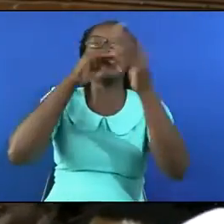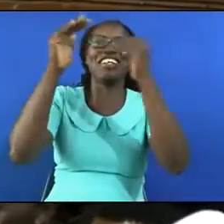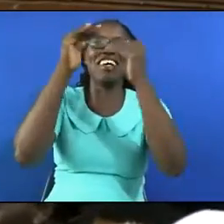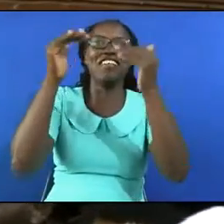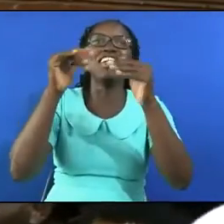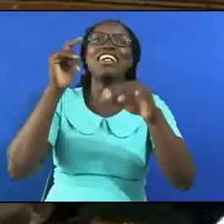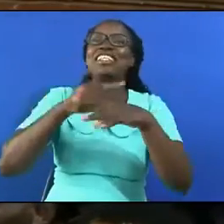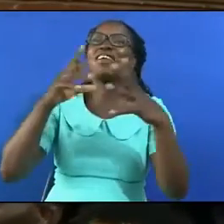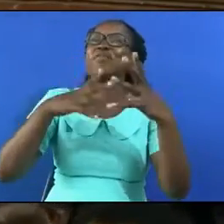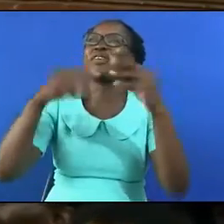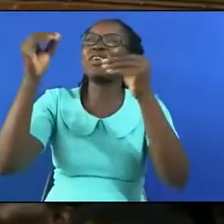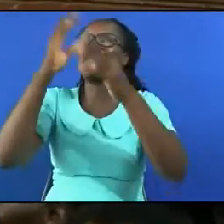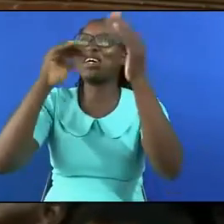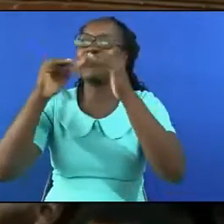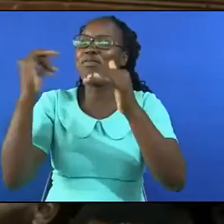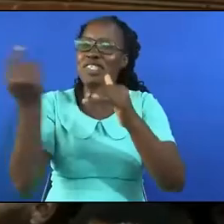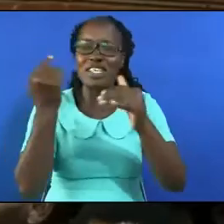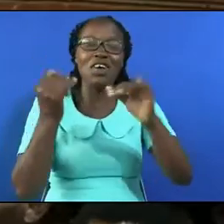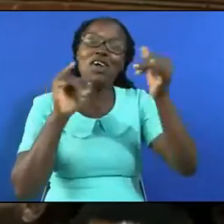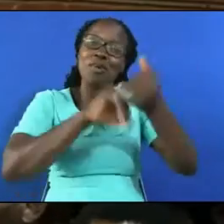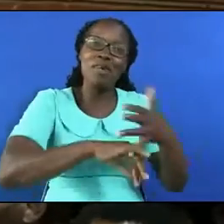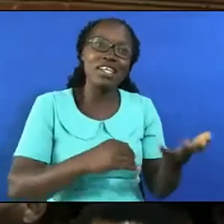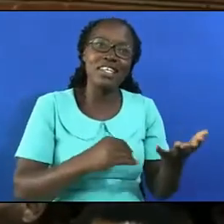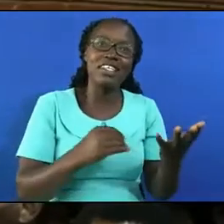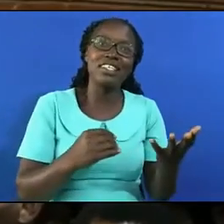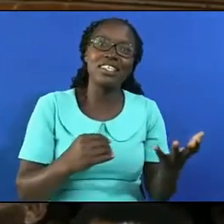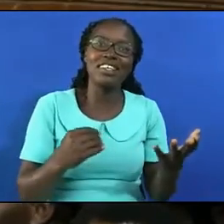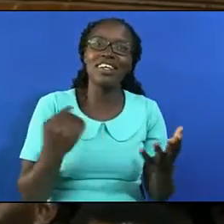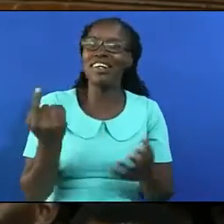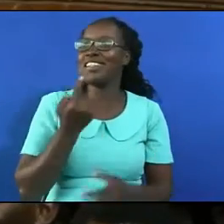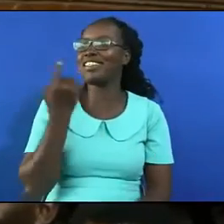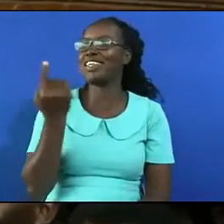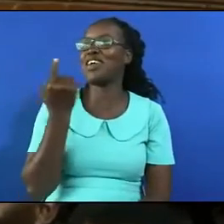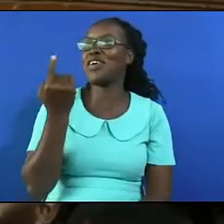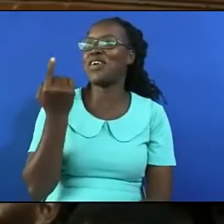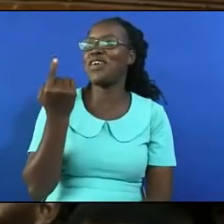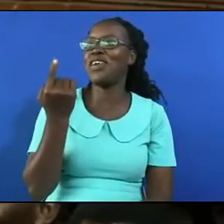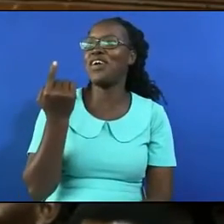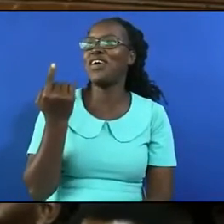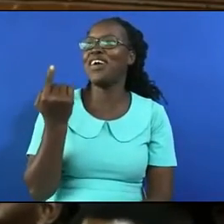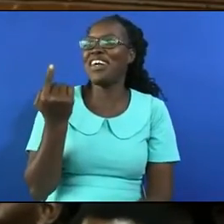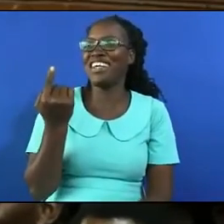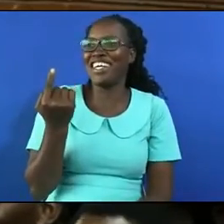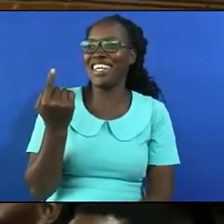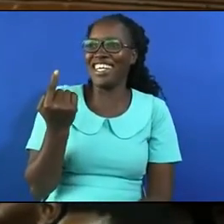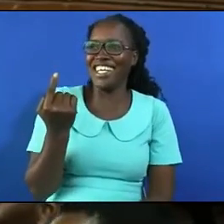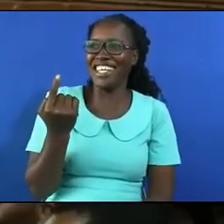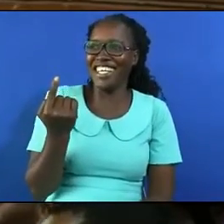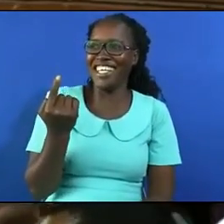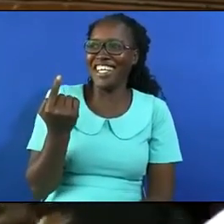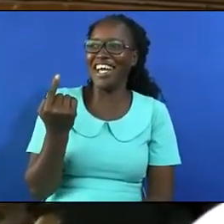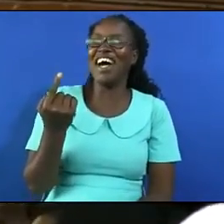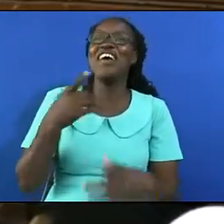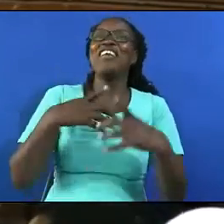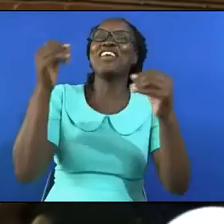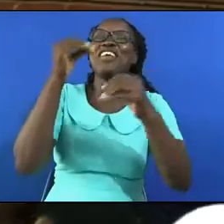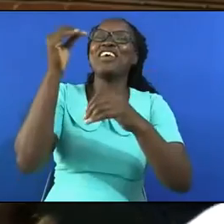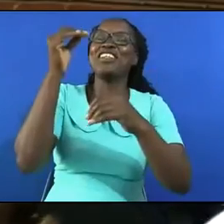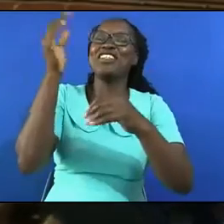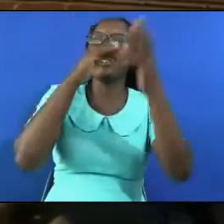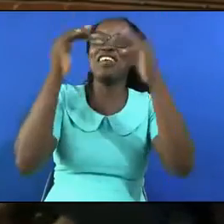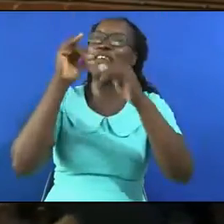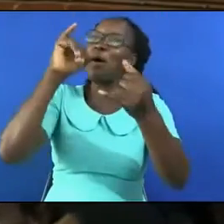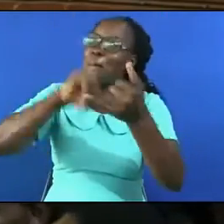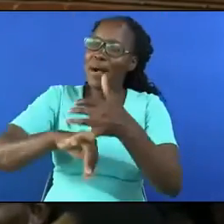heaven, will we be single people or married people? Single. I can't hear you, friends. When we get to heaven, will we